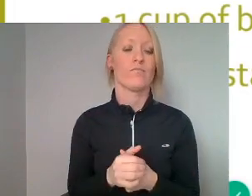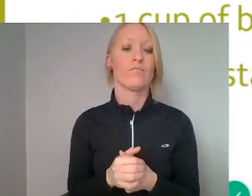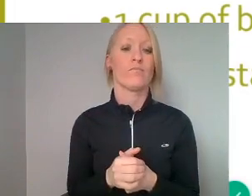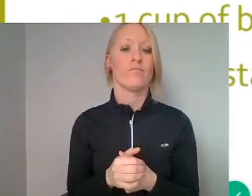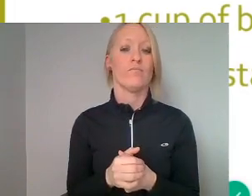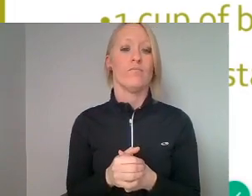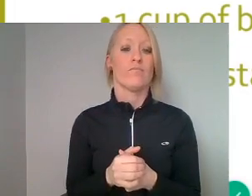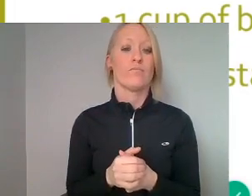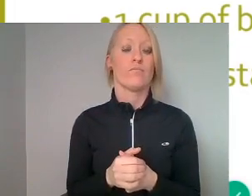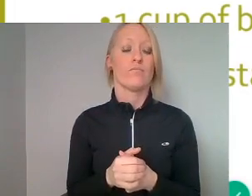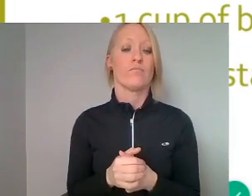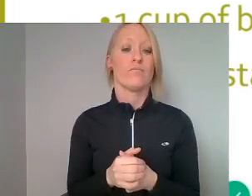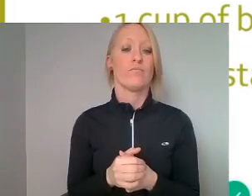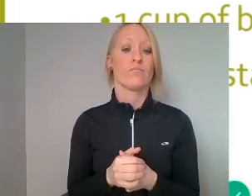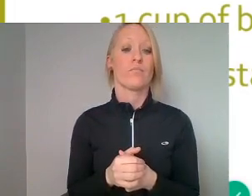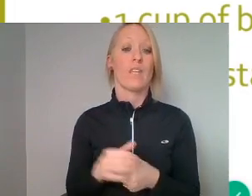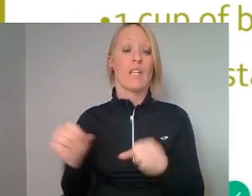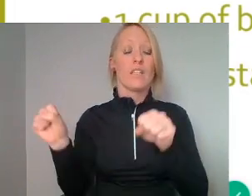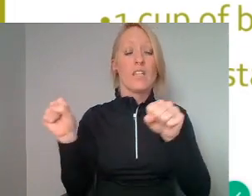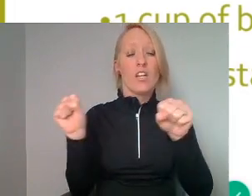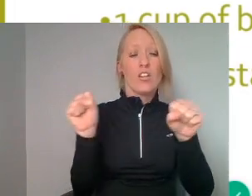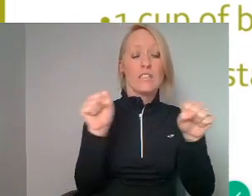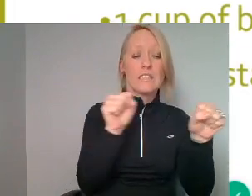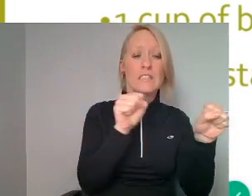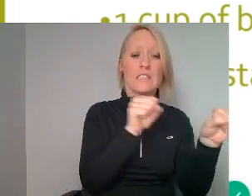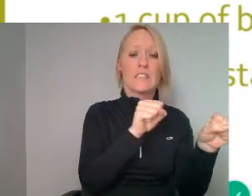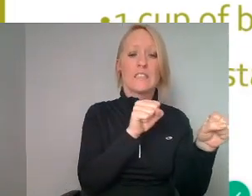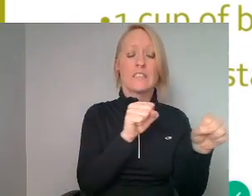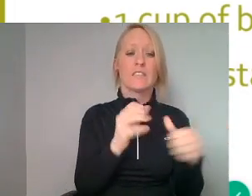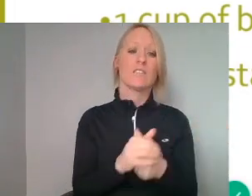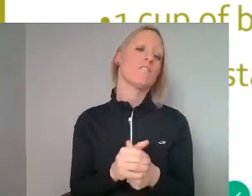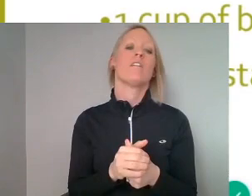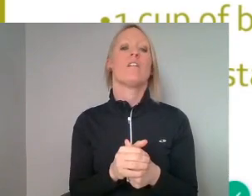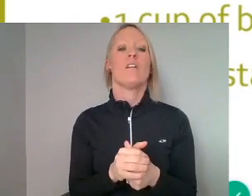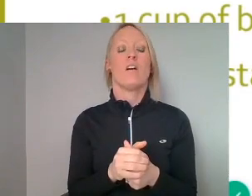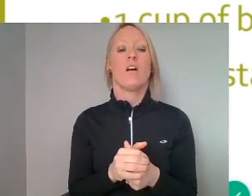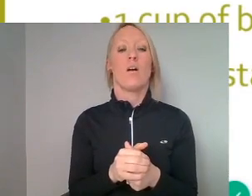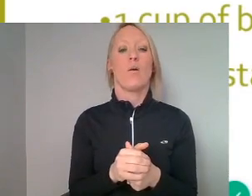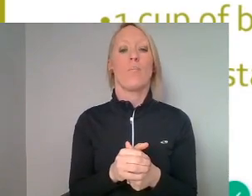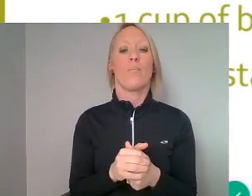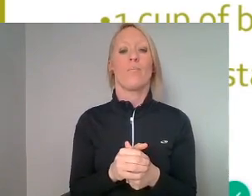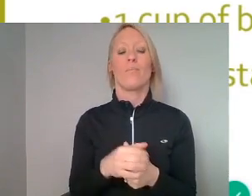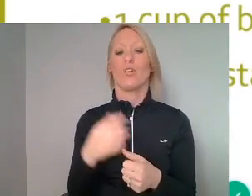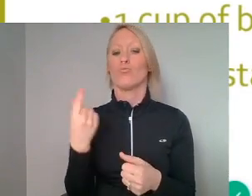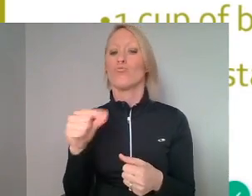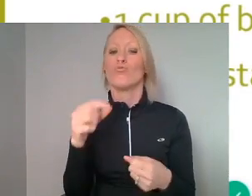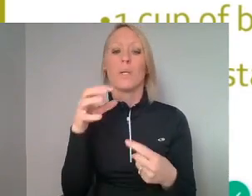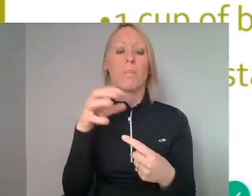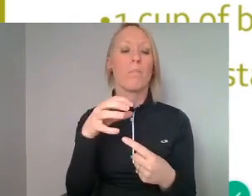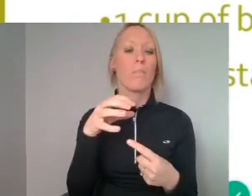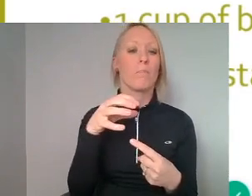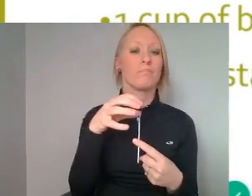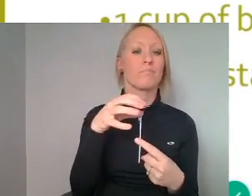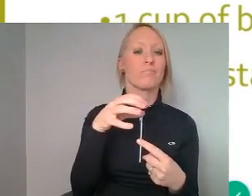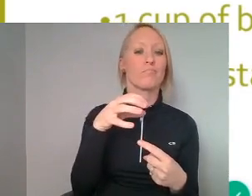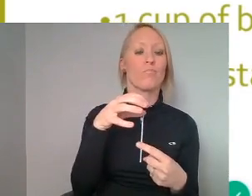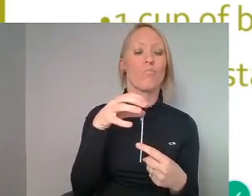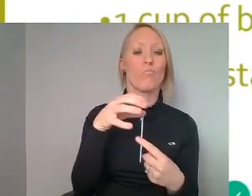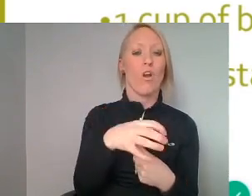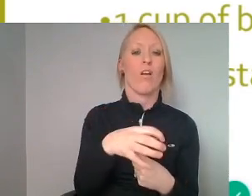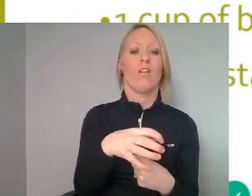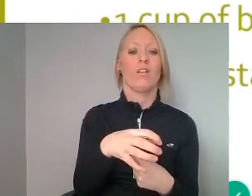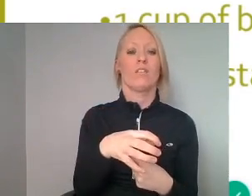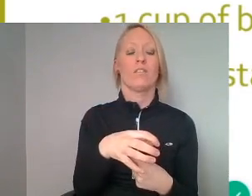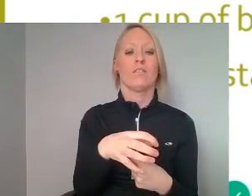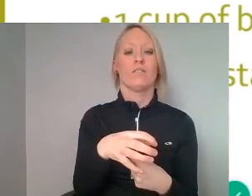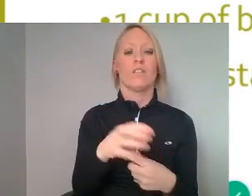carrots or a cup of broccoli, or you really pushed in the spinach like we did for our creamy tomato spinach pasta, that's going to equal 1 cup of